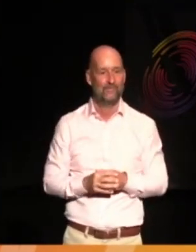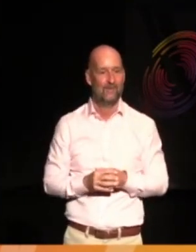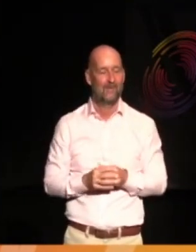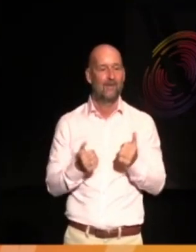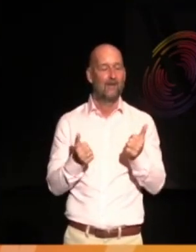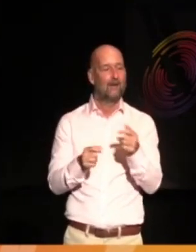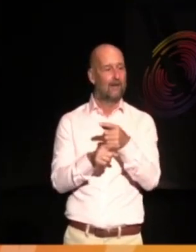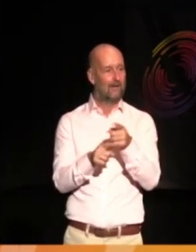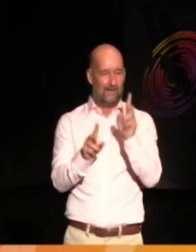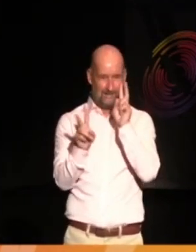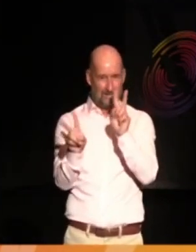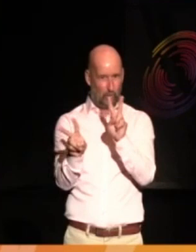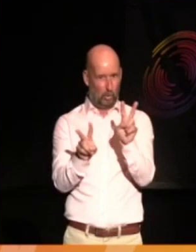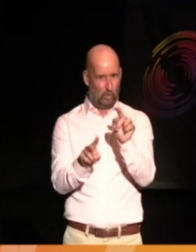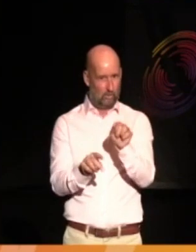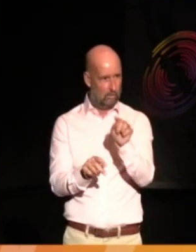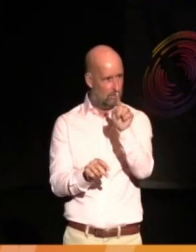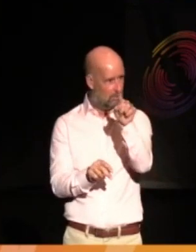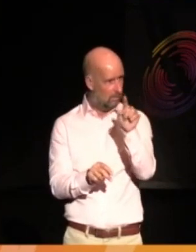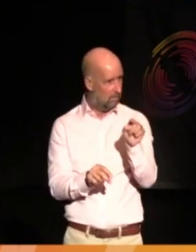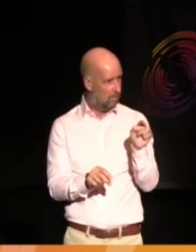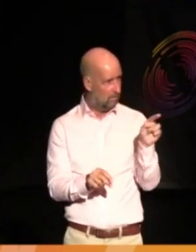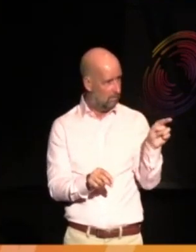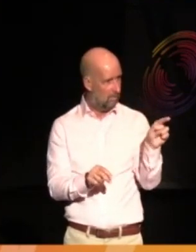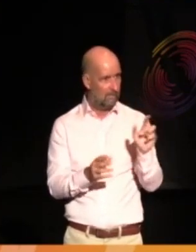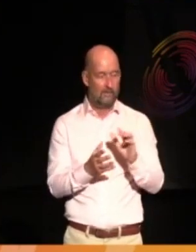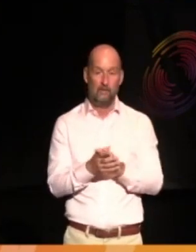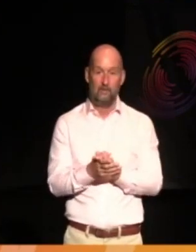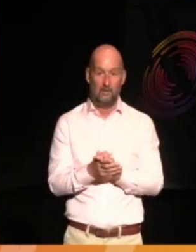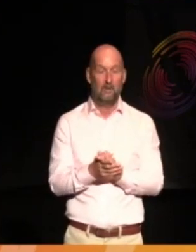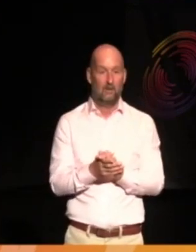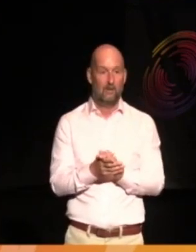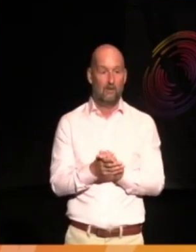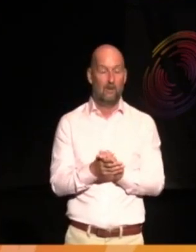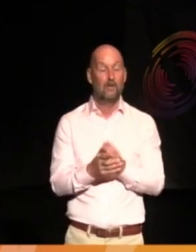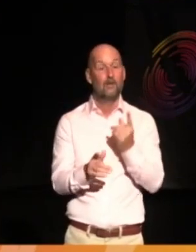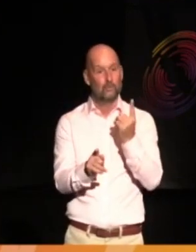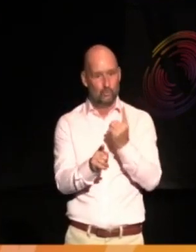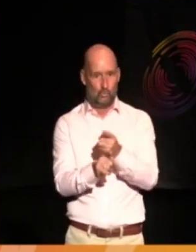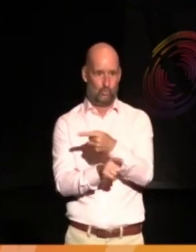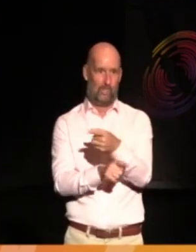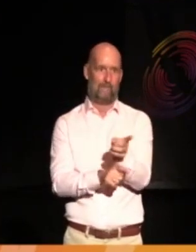Okay, so let's have a look at those people. Now, again, I think go and have a chat with them.